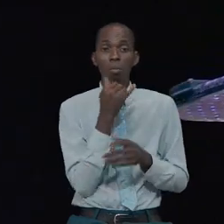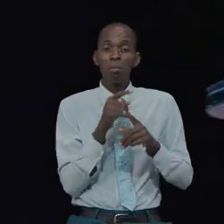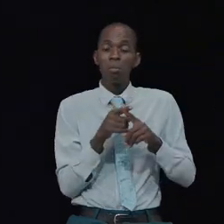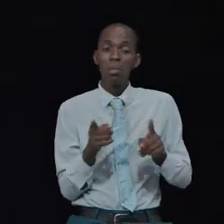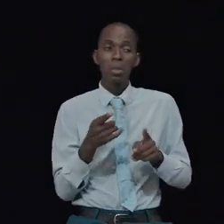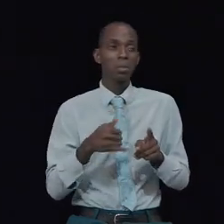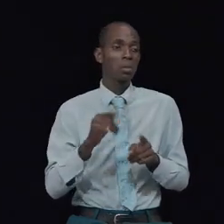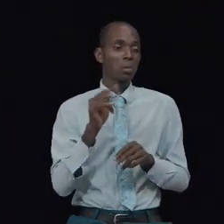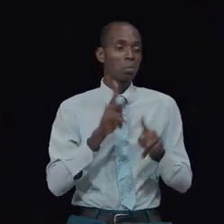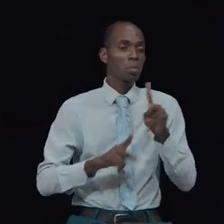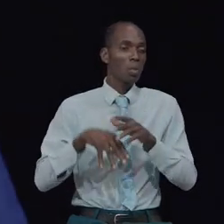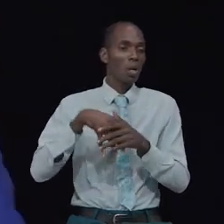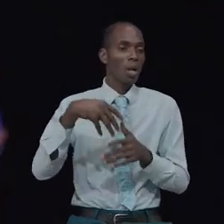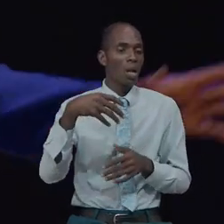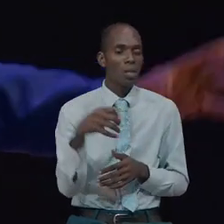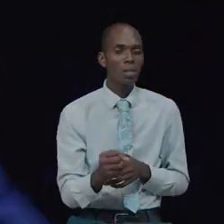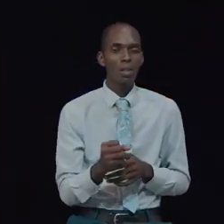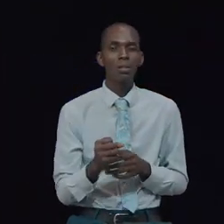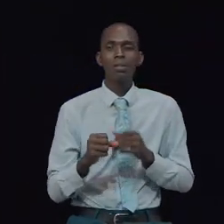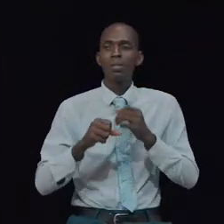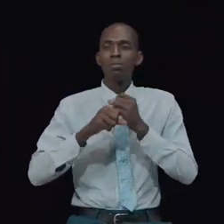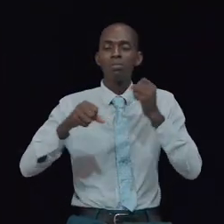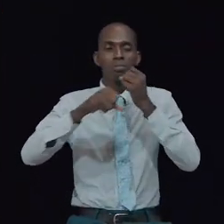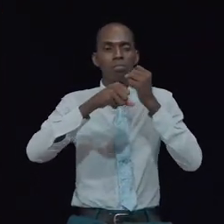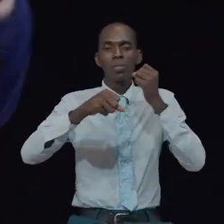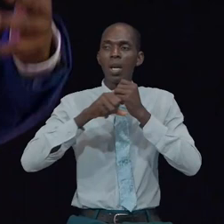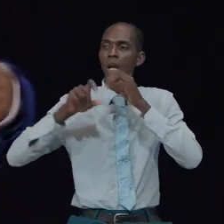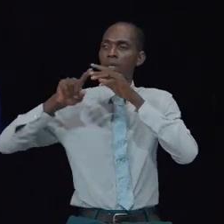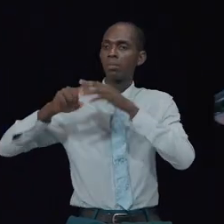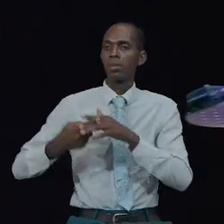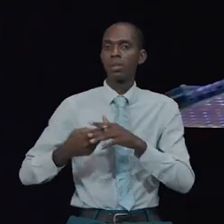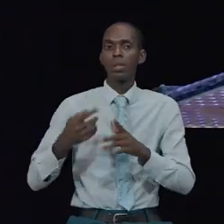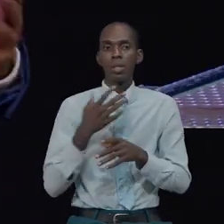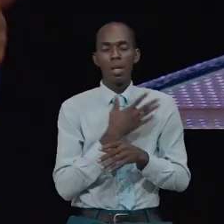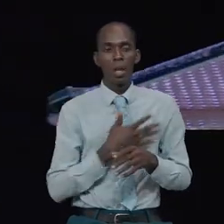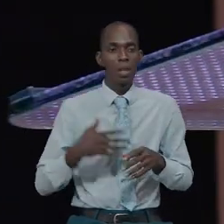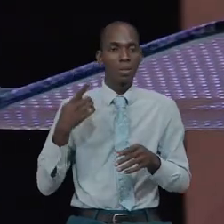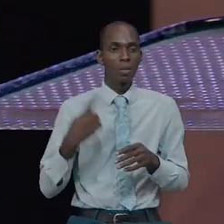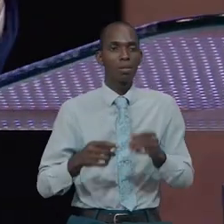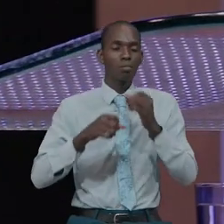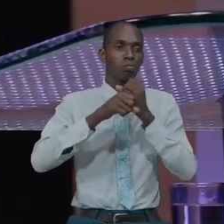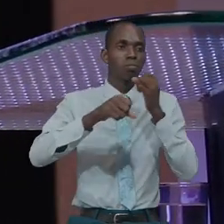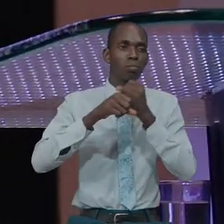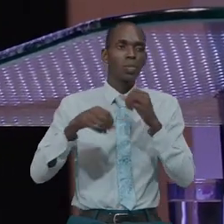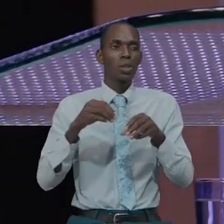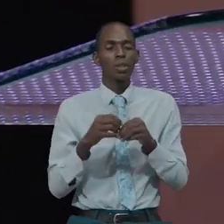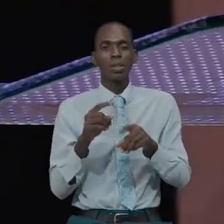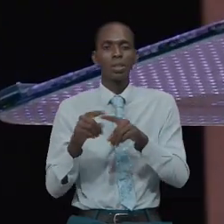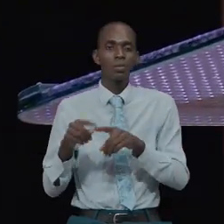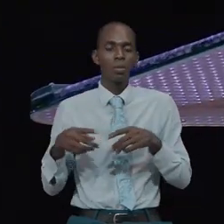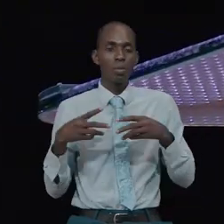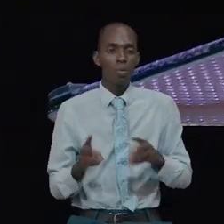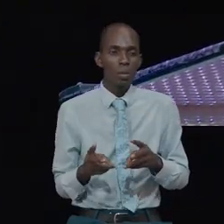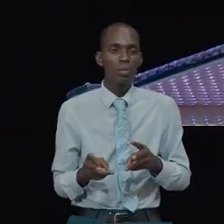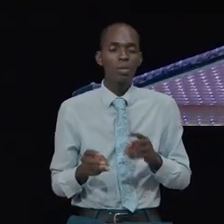people outside protest will begin, and they protest in different ways, physical, they